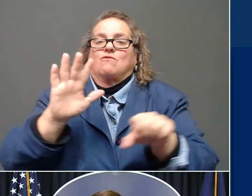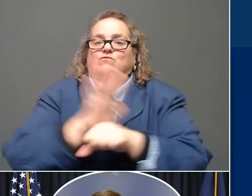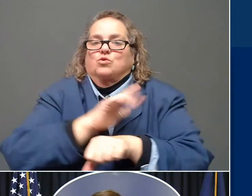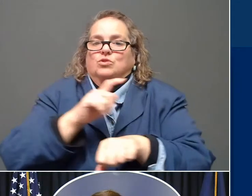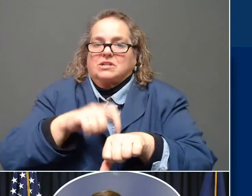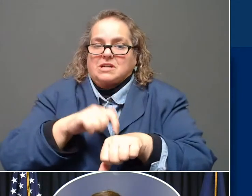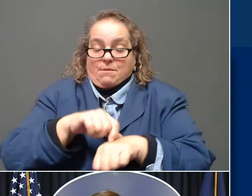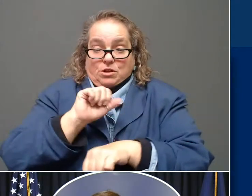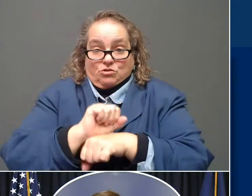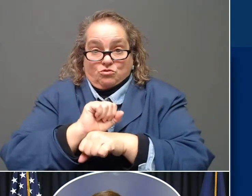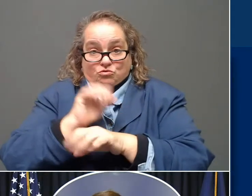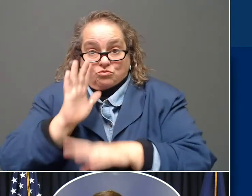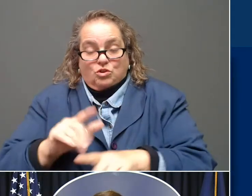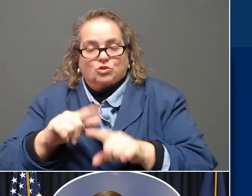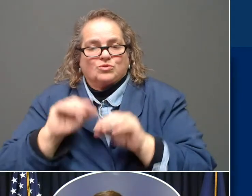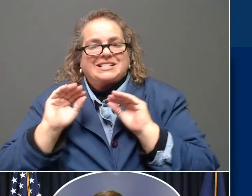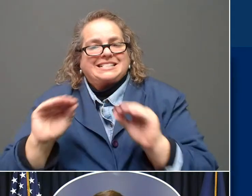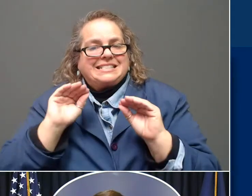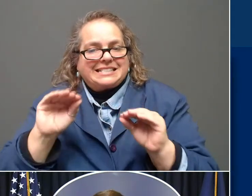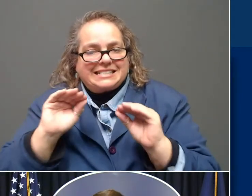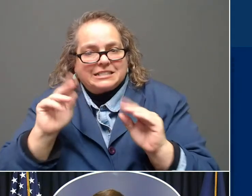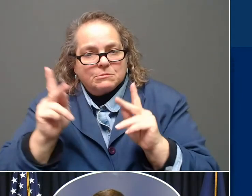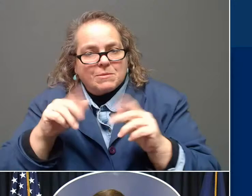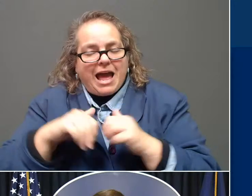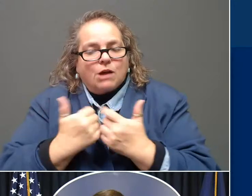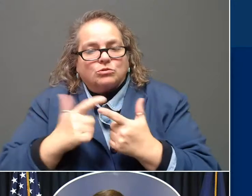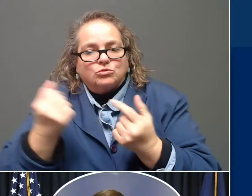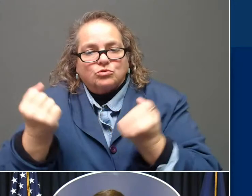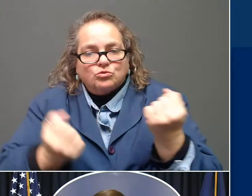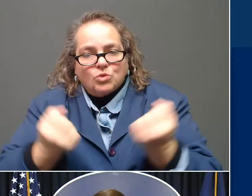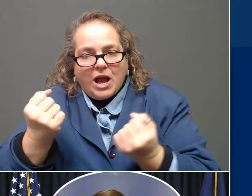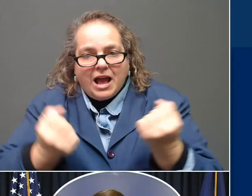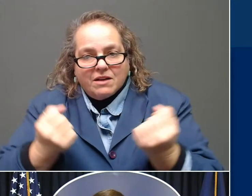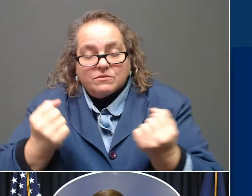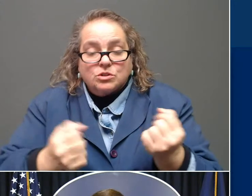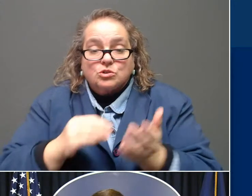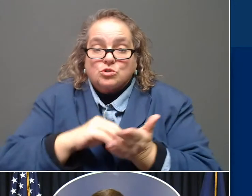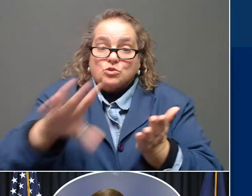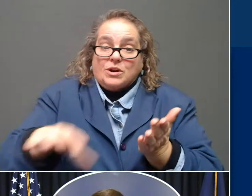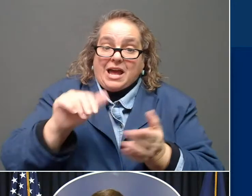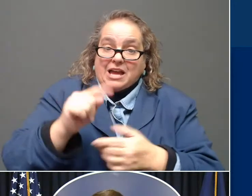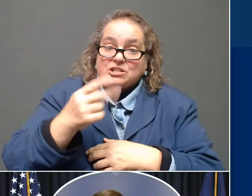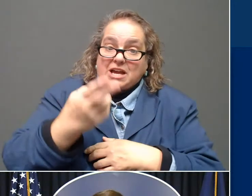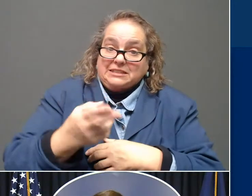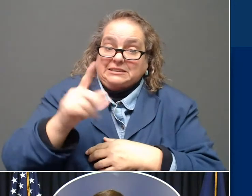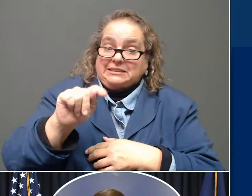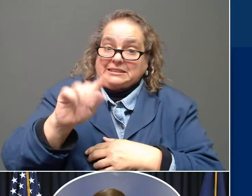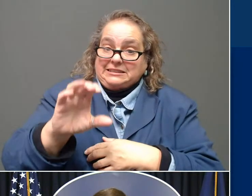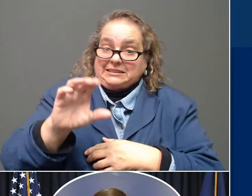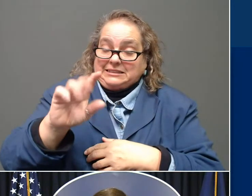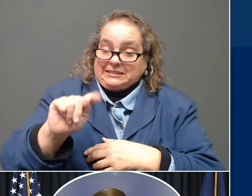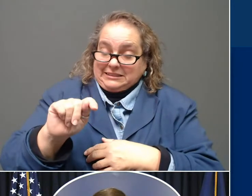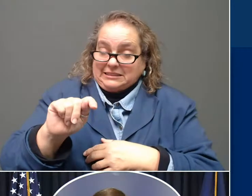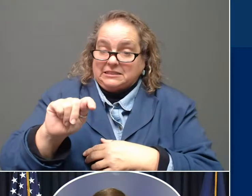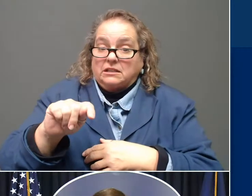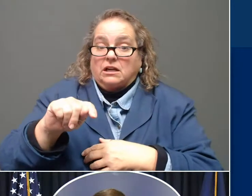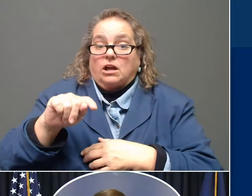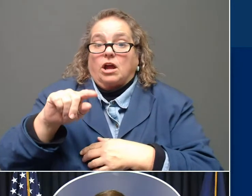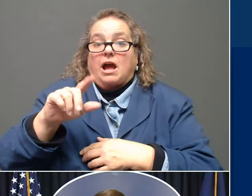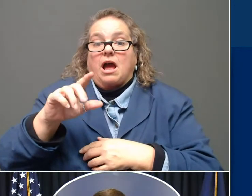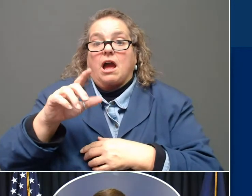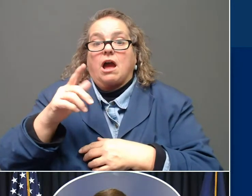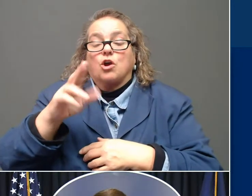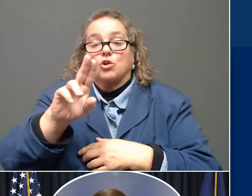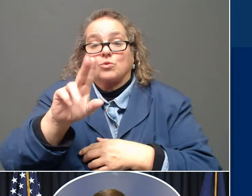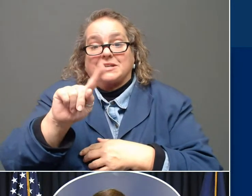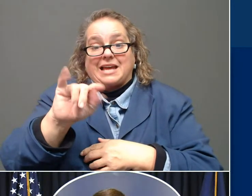adjunct instructors. Students at HCTC's Utility Lineman program also will benefit from the expansion because